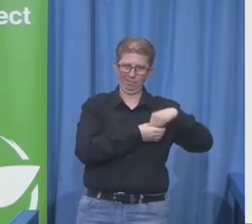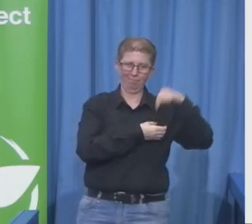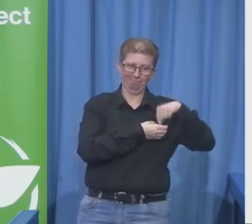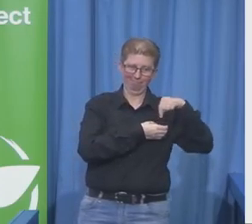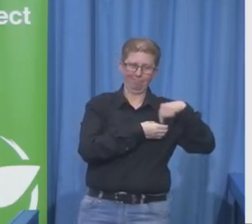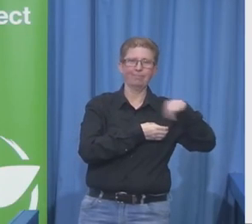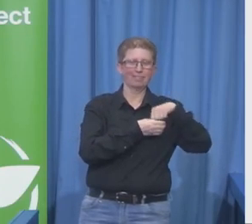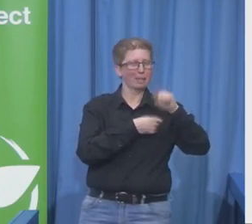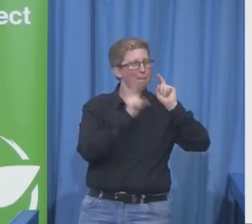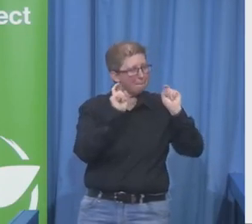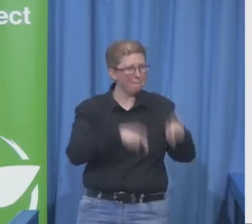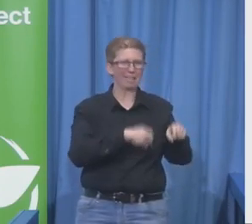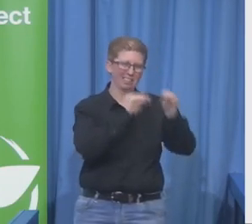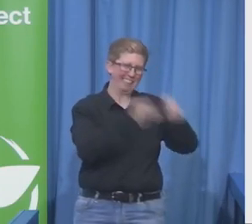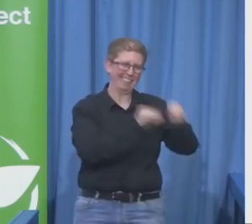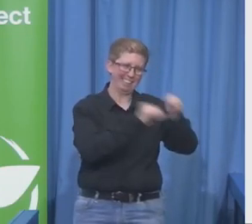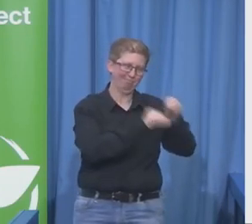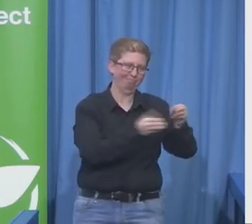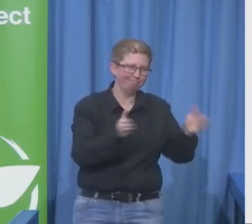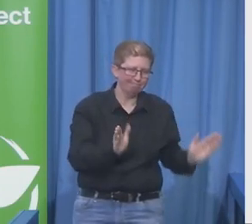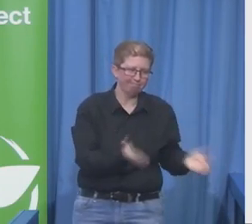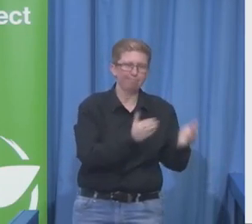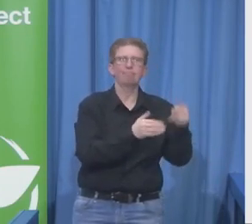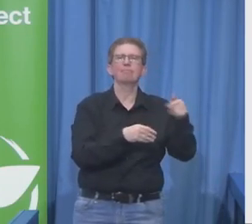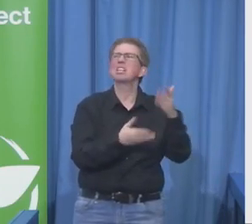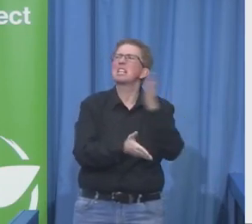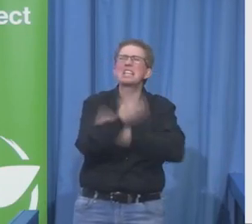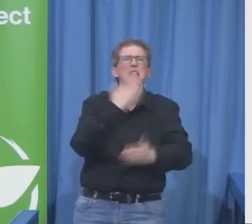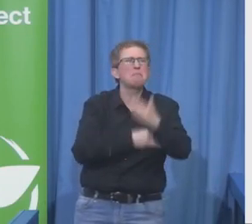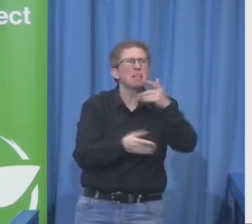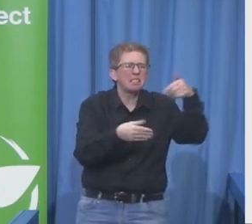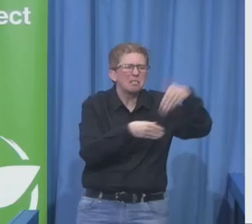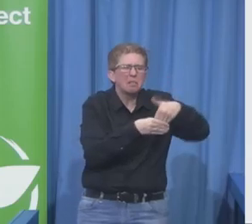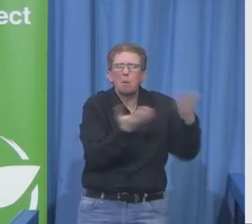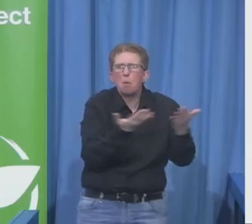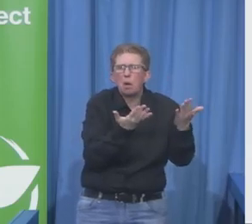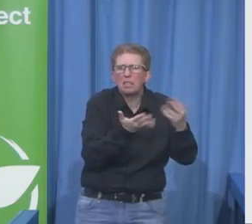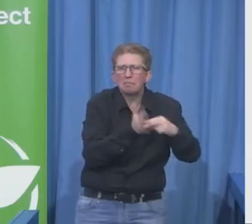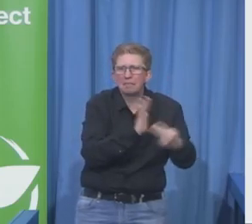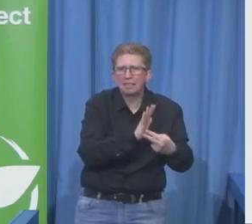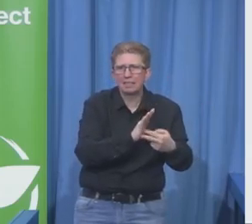2016. What is this program about actually, and how did we start? By